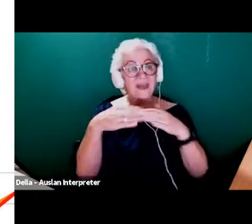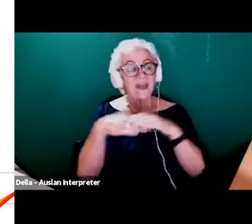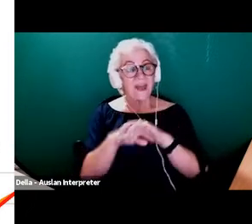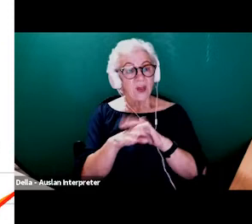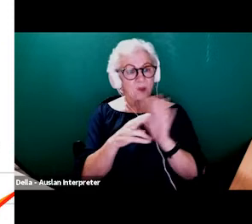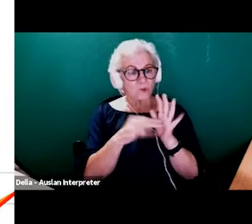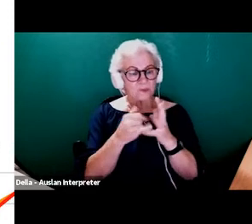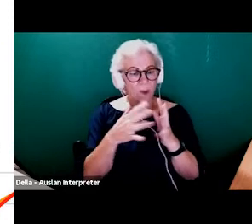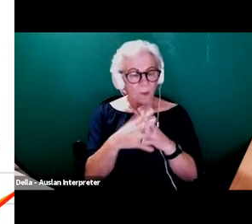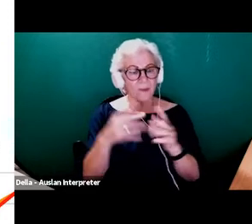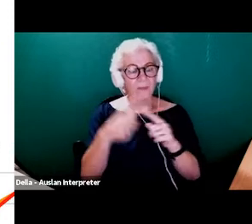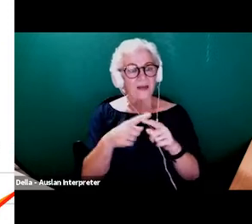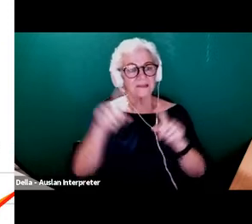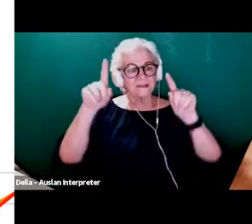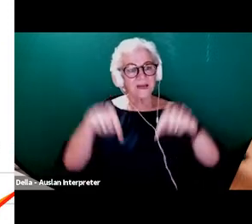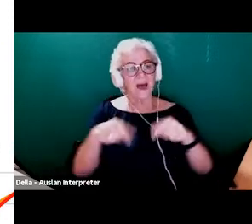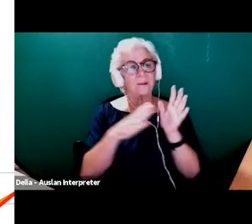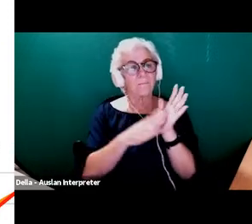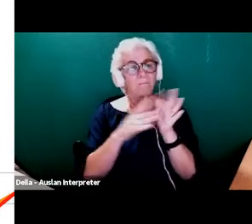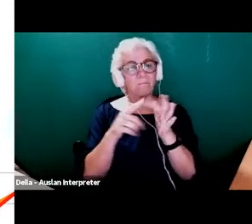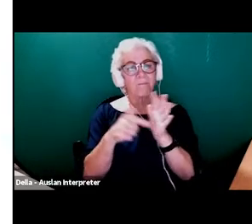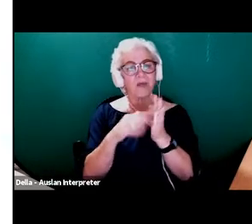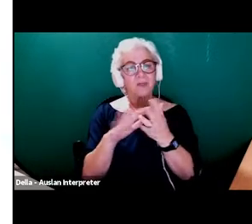in methadone treatment across this period.